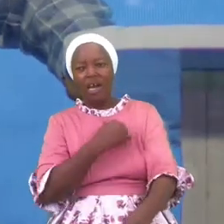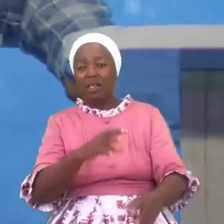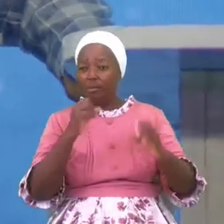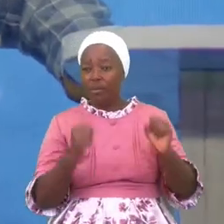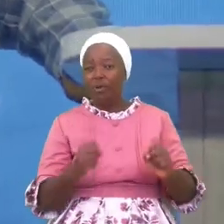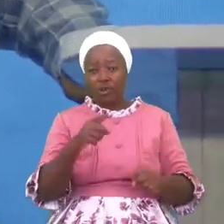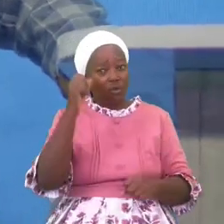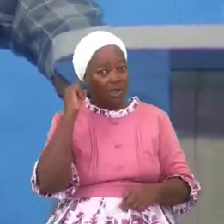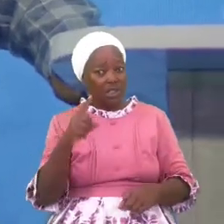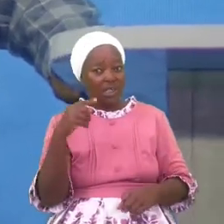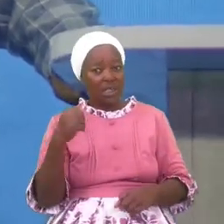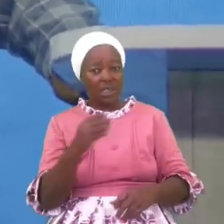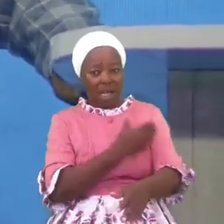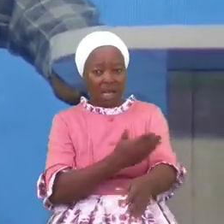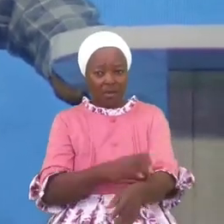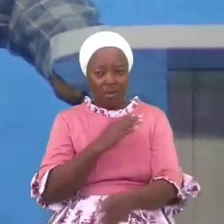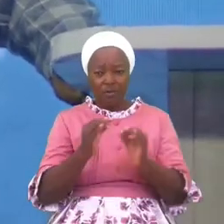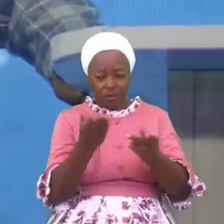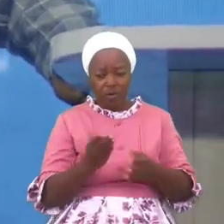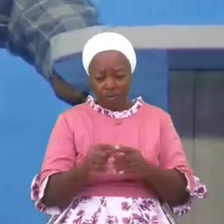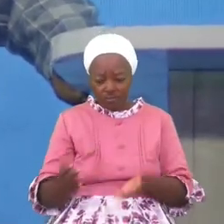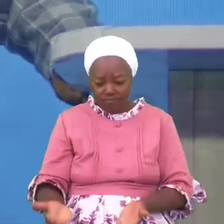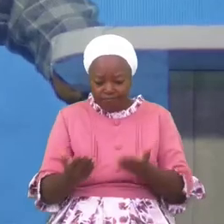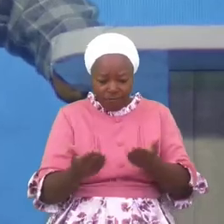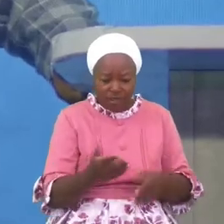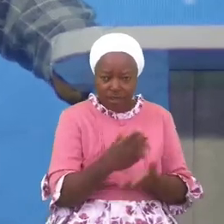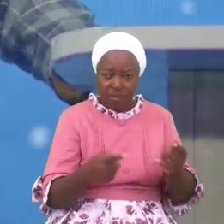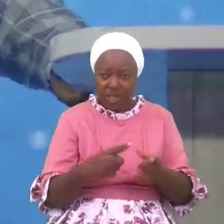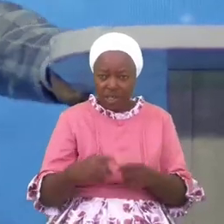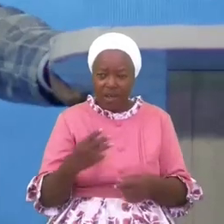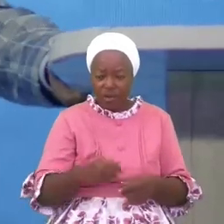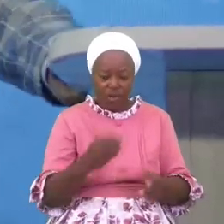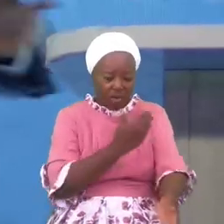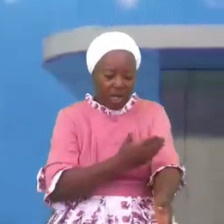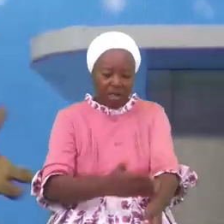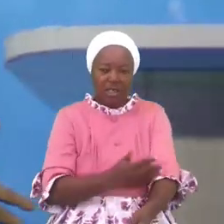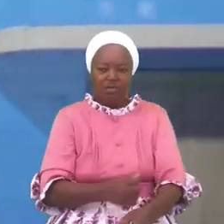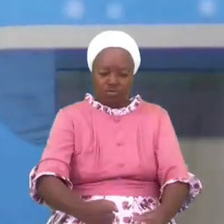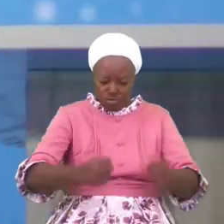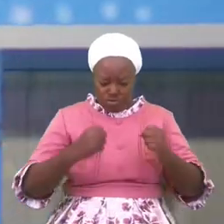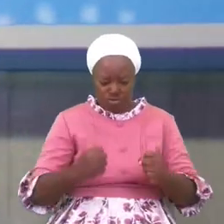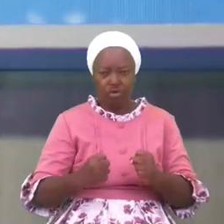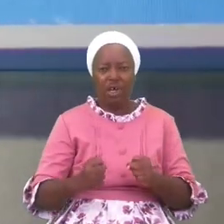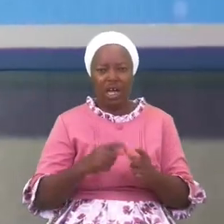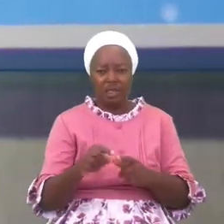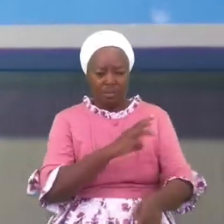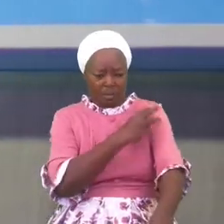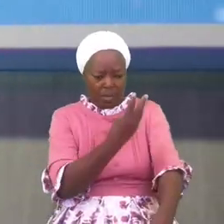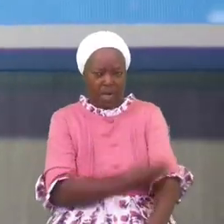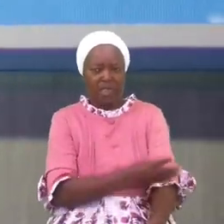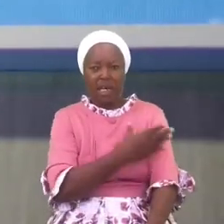something, and your arm is strong, and your arm is mighty, and your arm is powerful, it's that